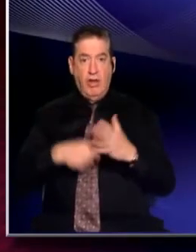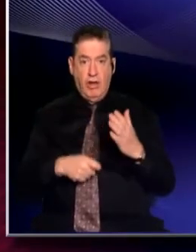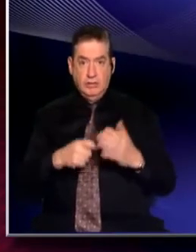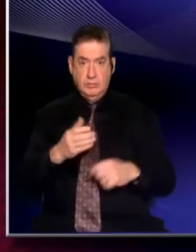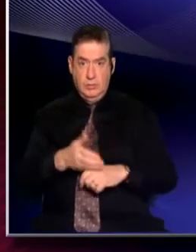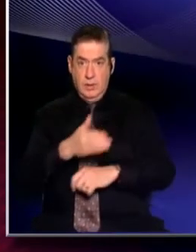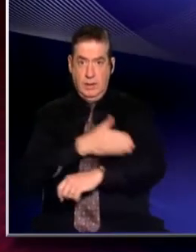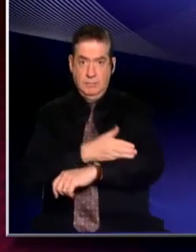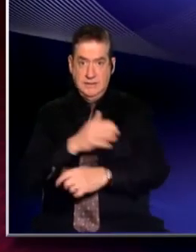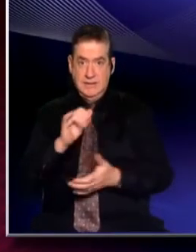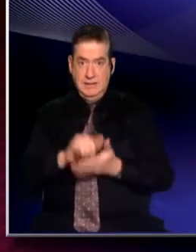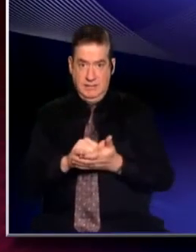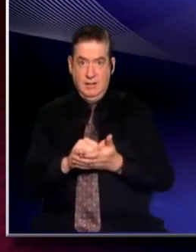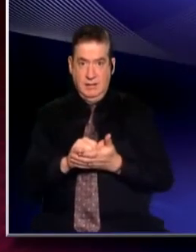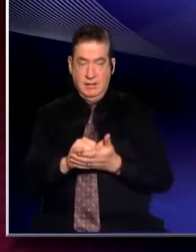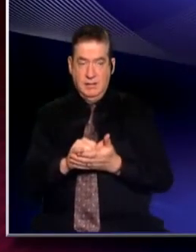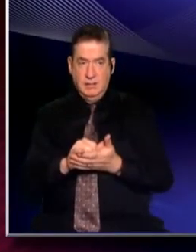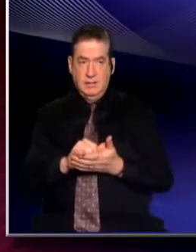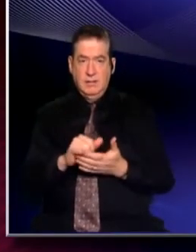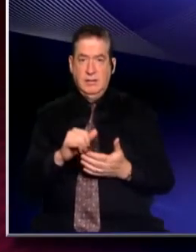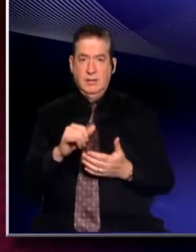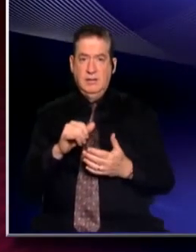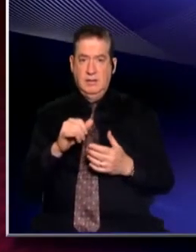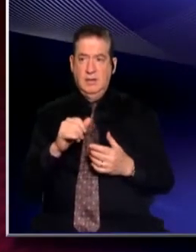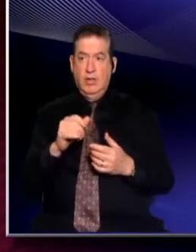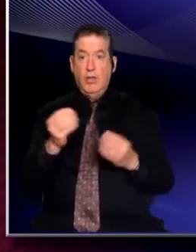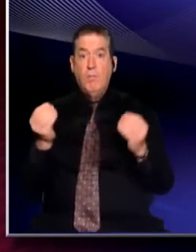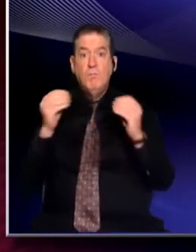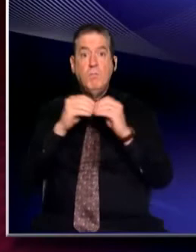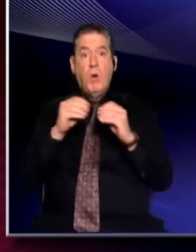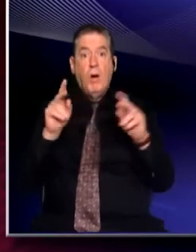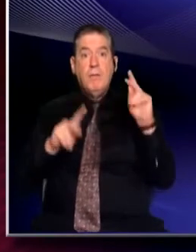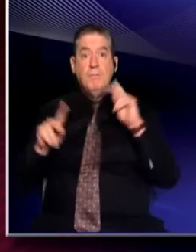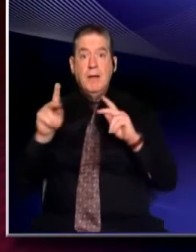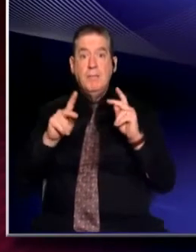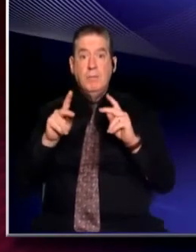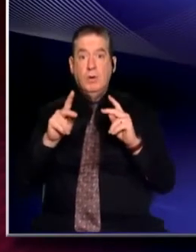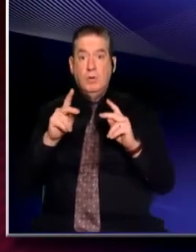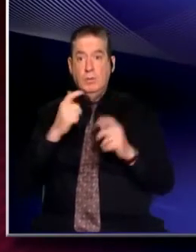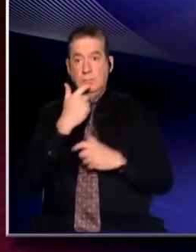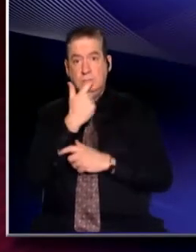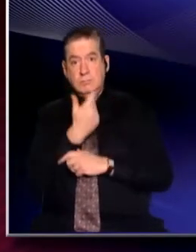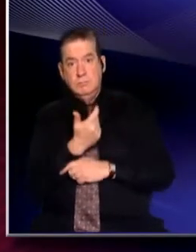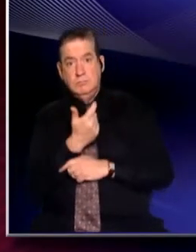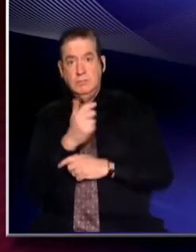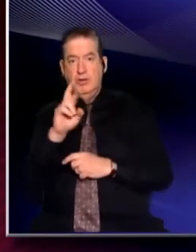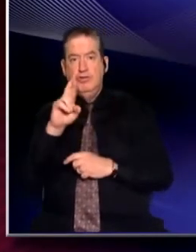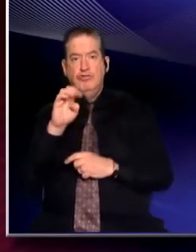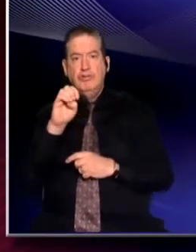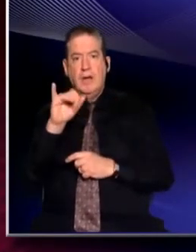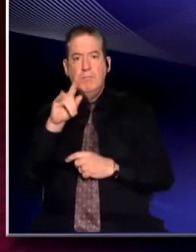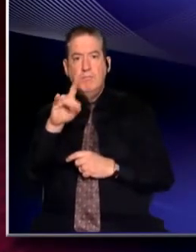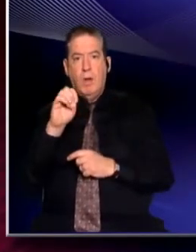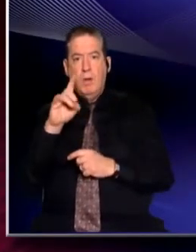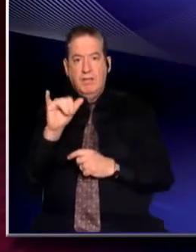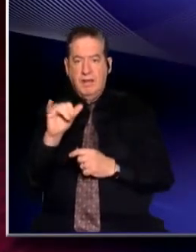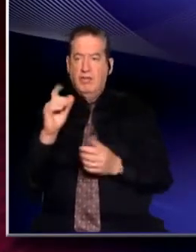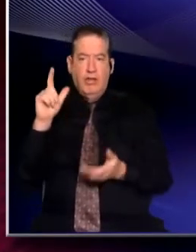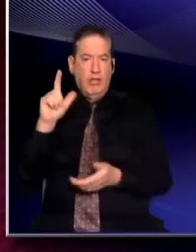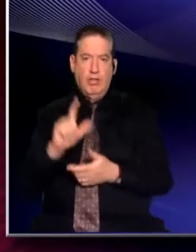that, it goes down. The more people who participate remotely, the lower the quality of the experience for all